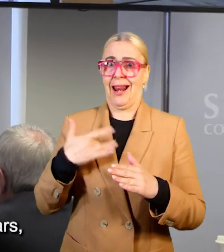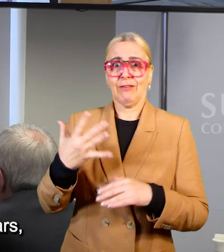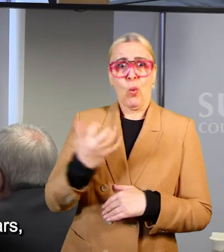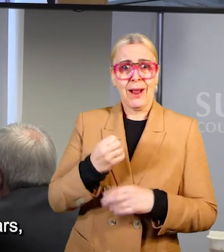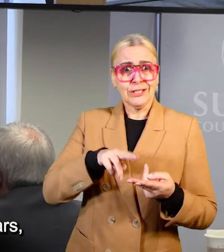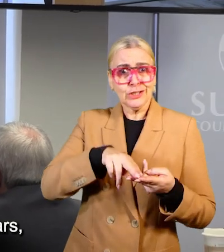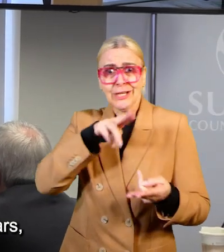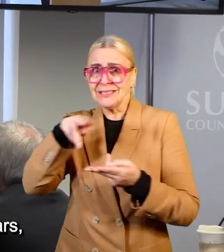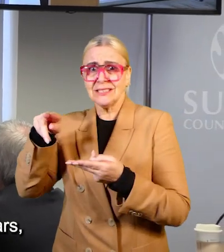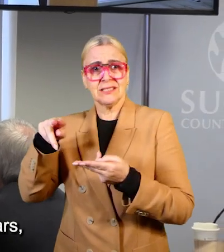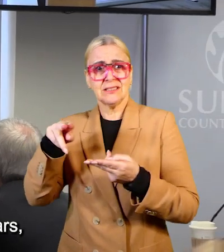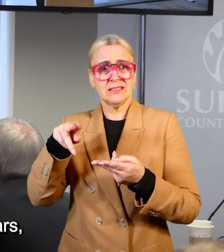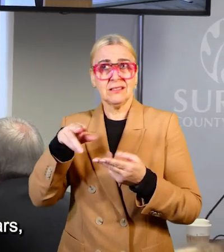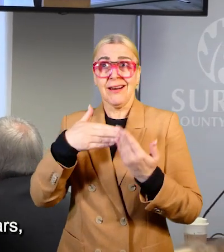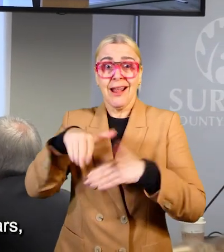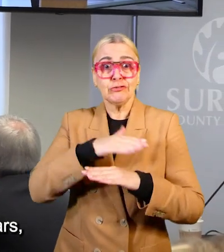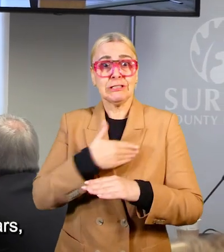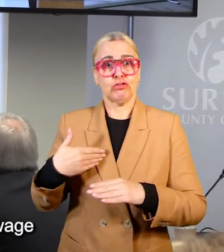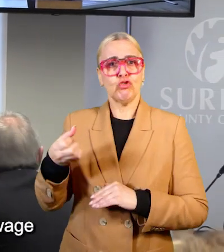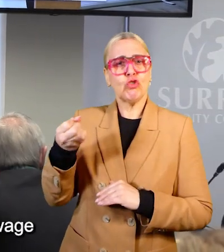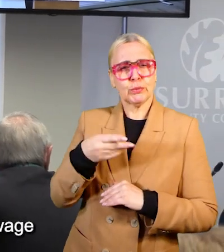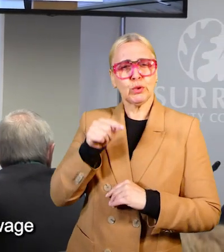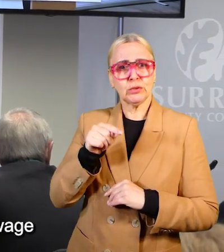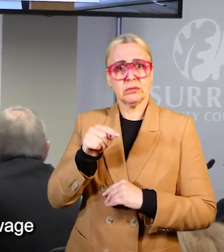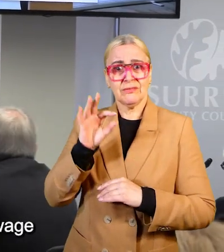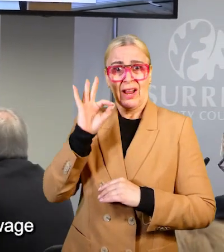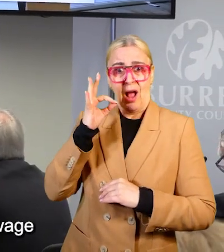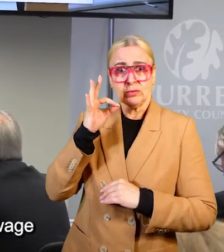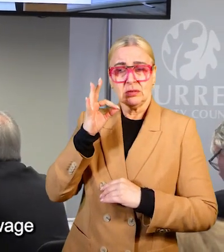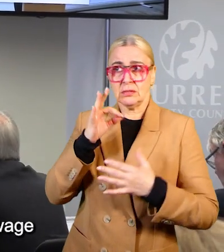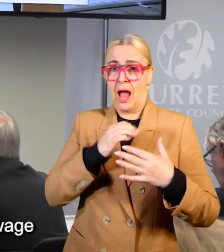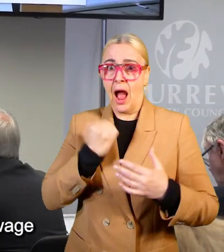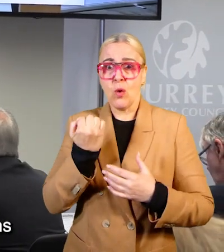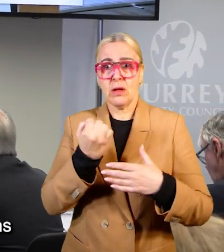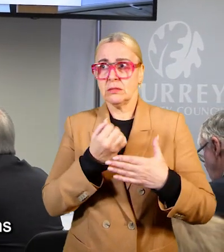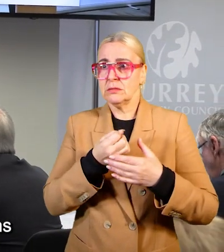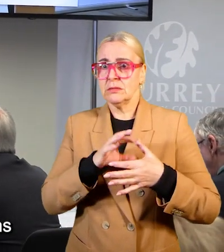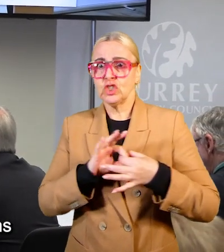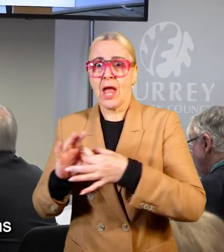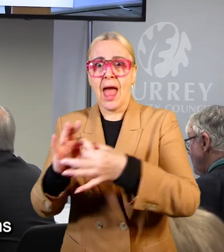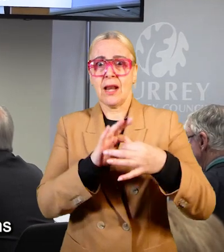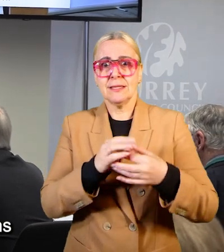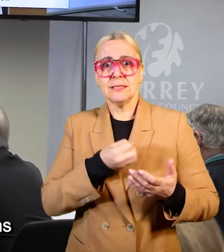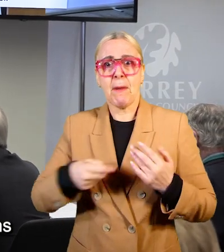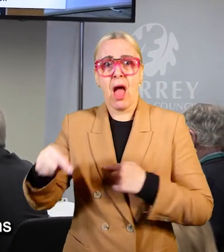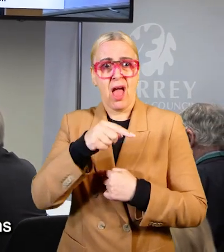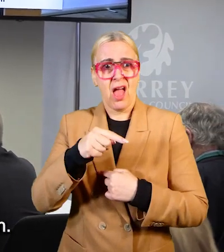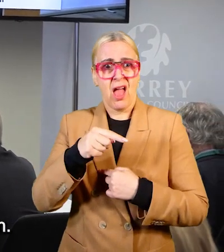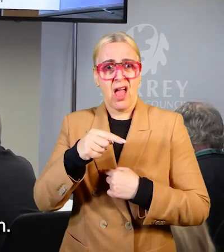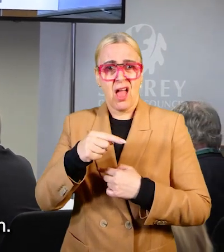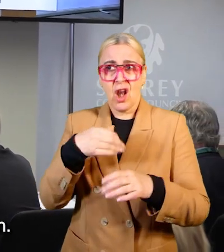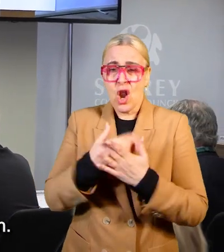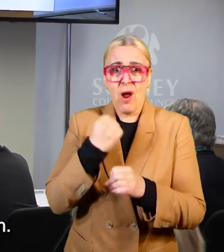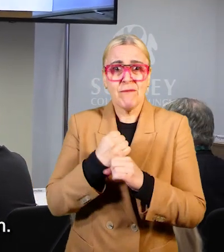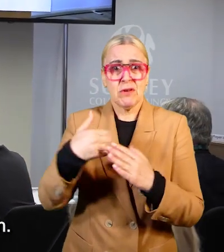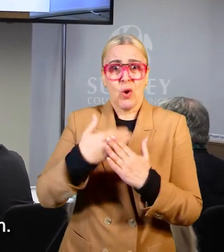and rising costs over the last 2 years, increased costs of the national living wage and national insurance contributions for